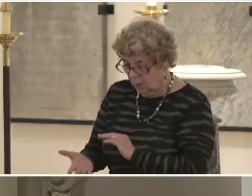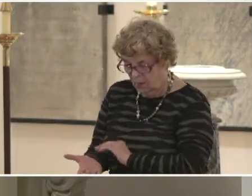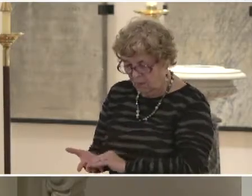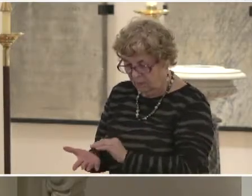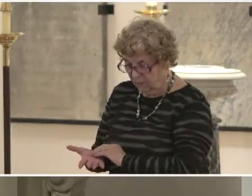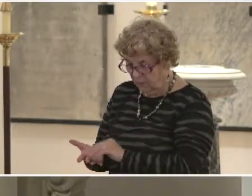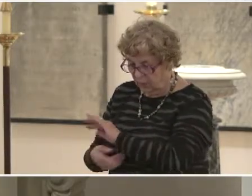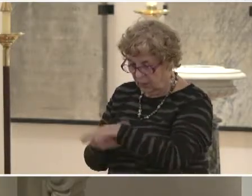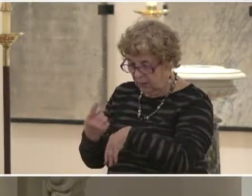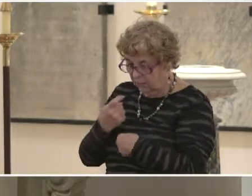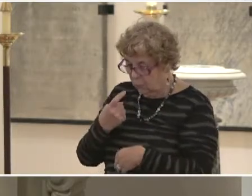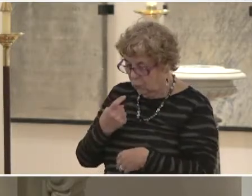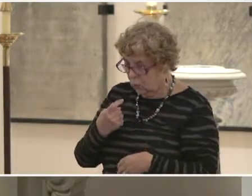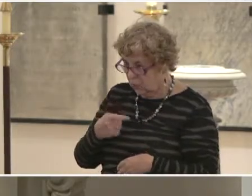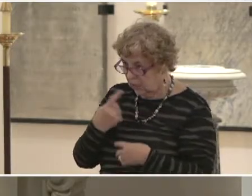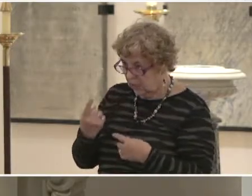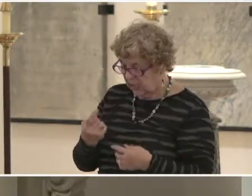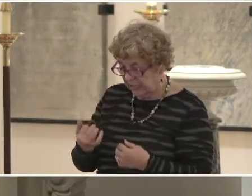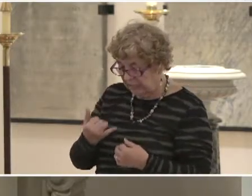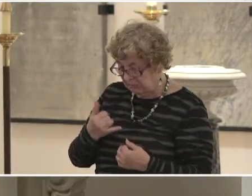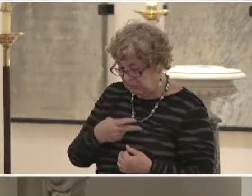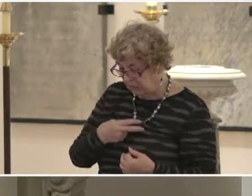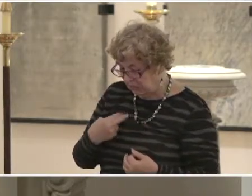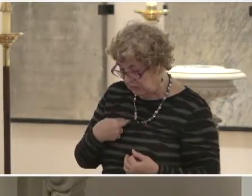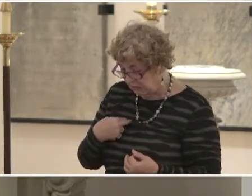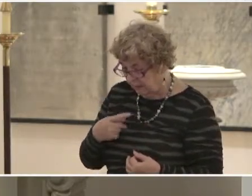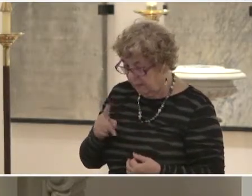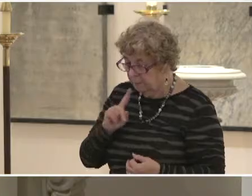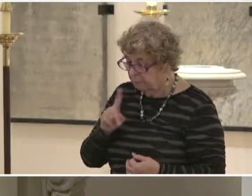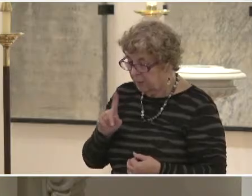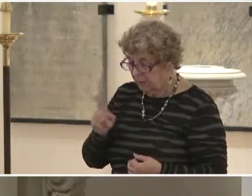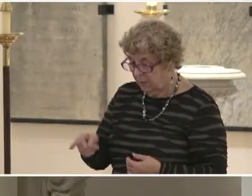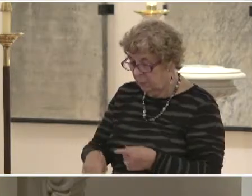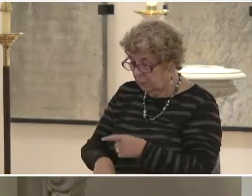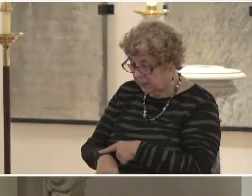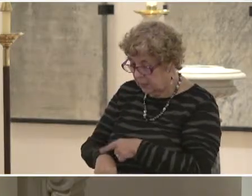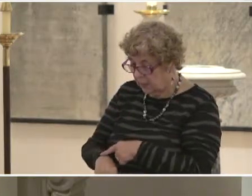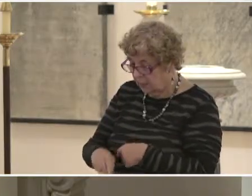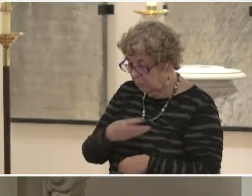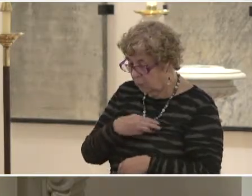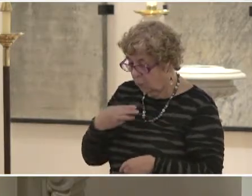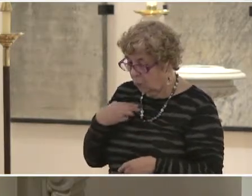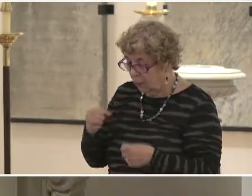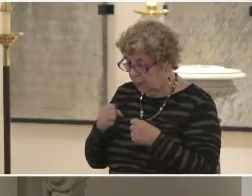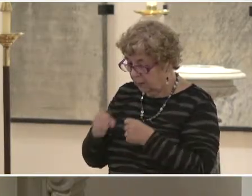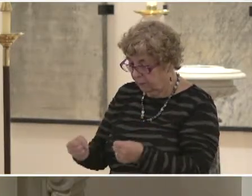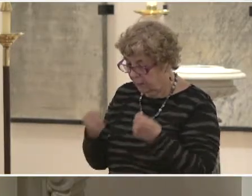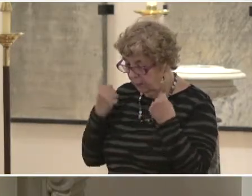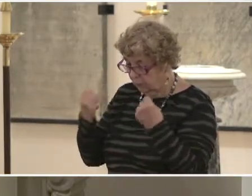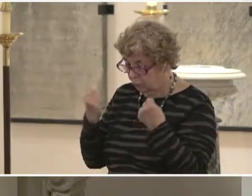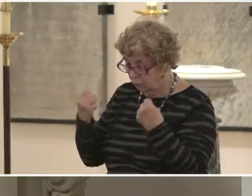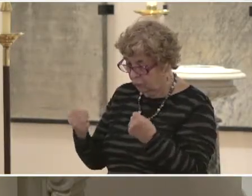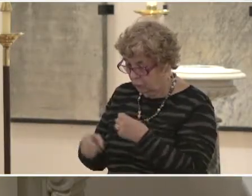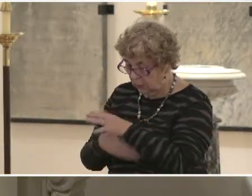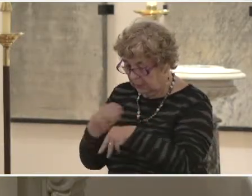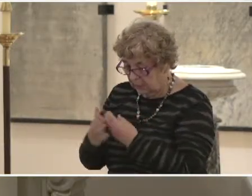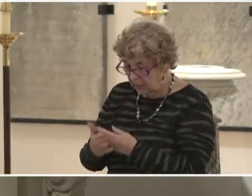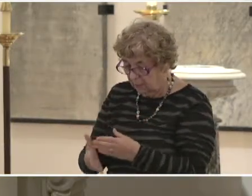forsaken me? Loves every helpless one of us and claims us as his own.